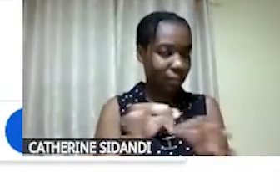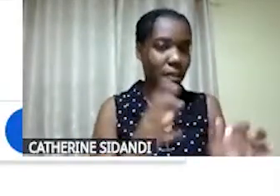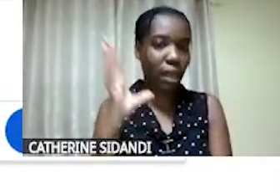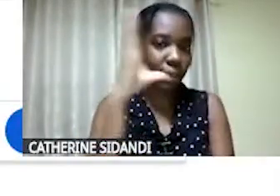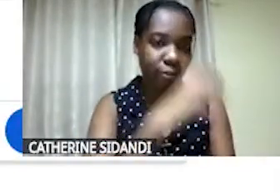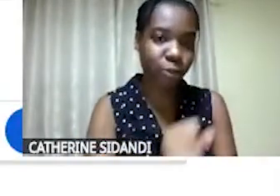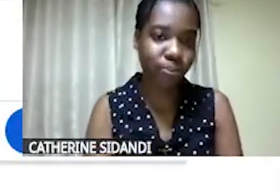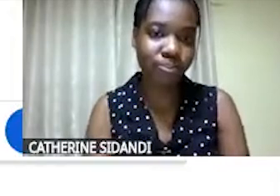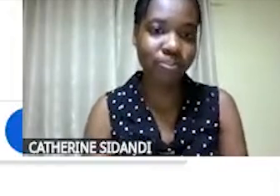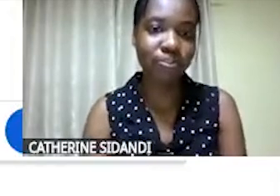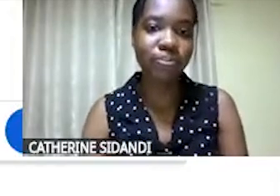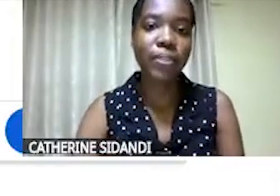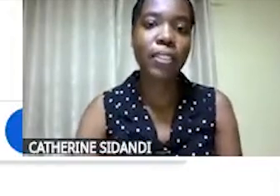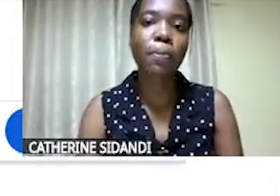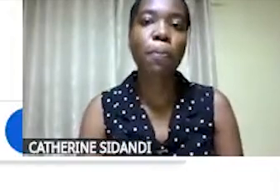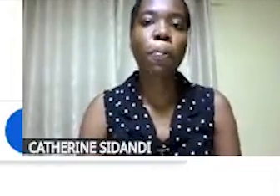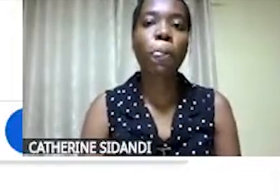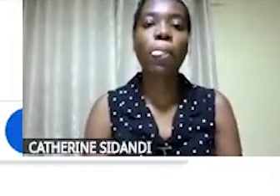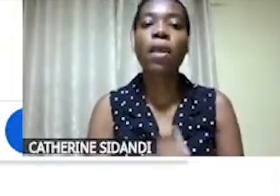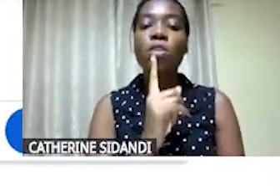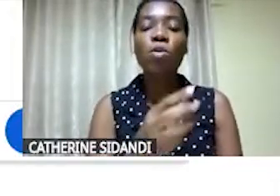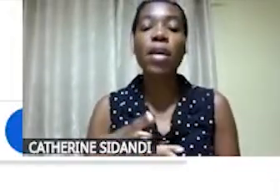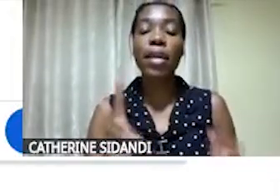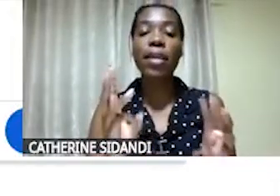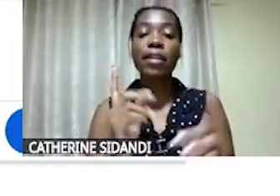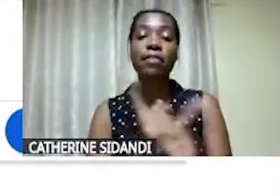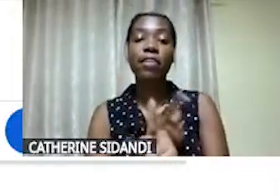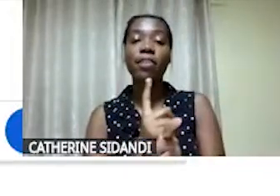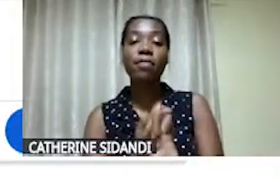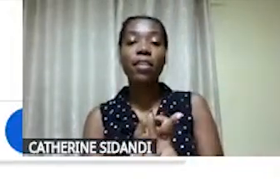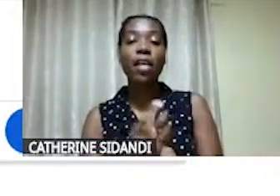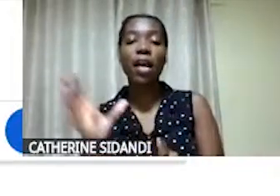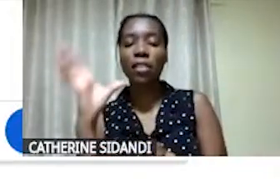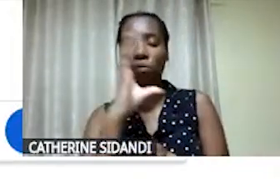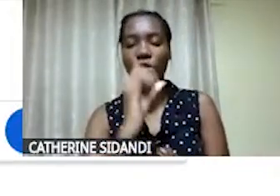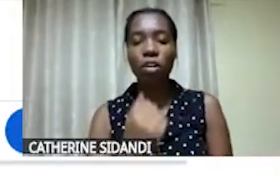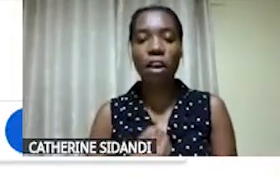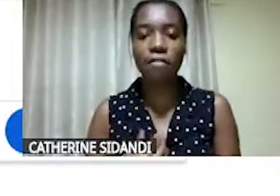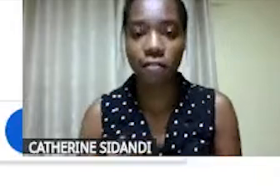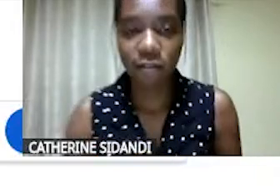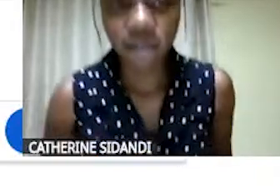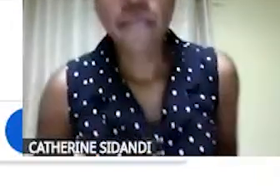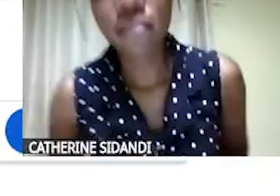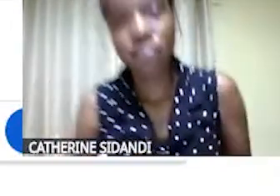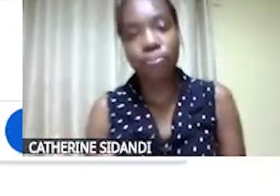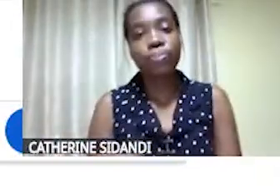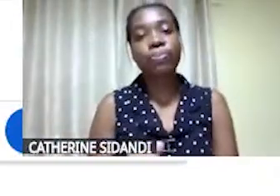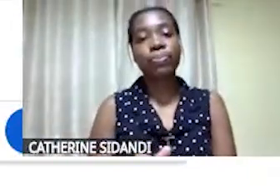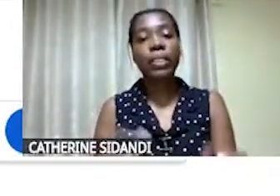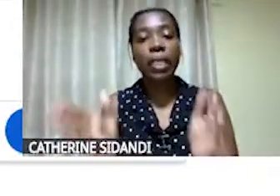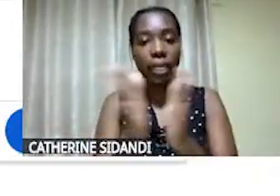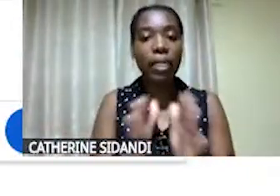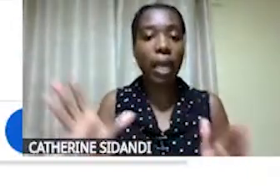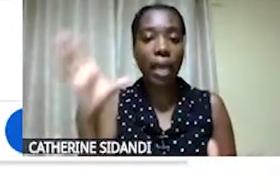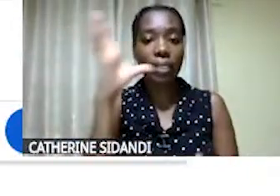Every strategy has an assumption. And assumptions basically are beliefs you hold about your